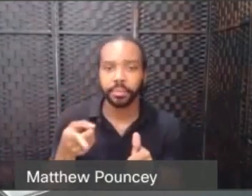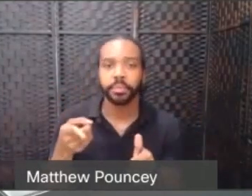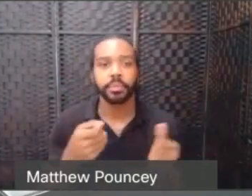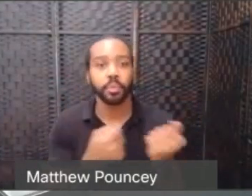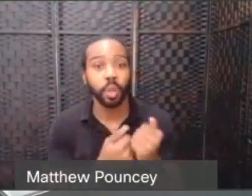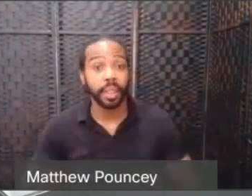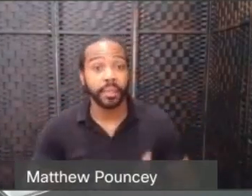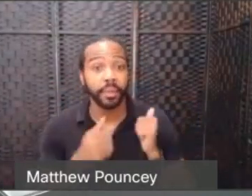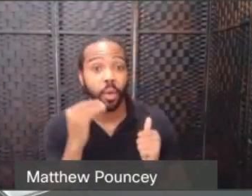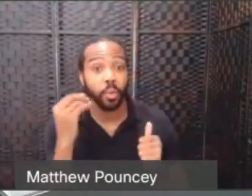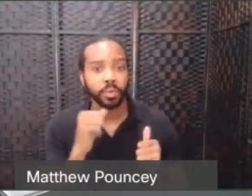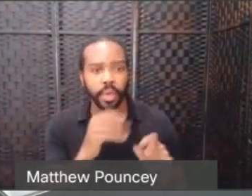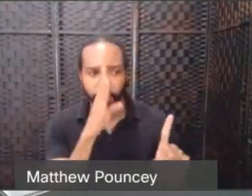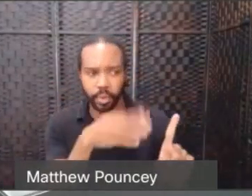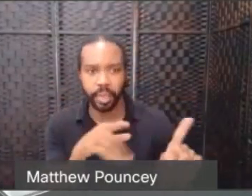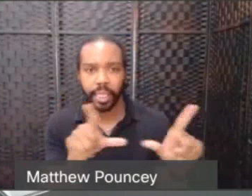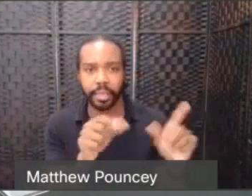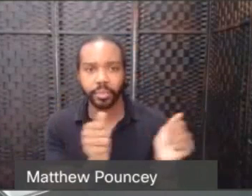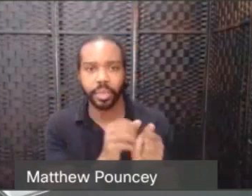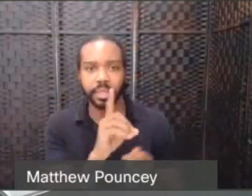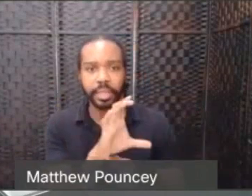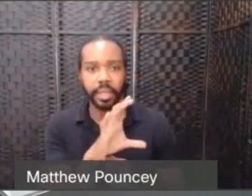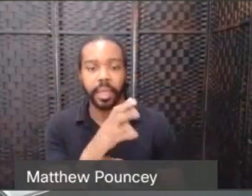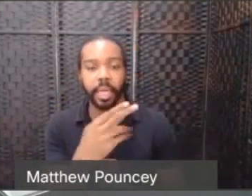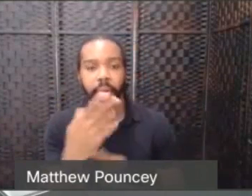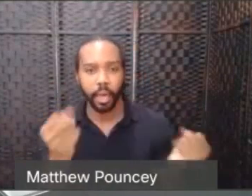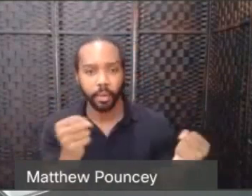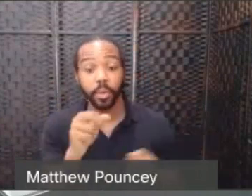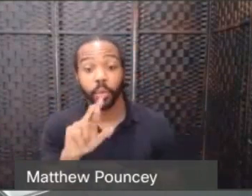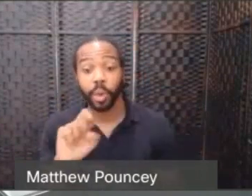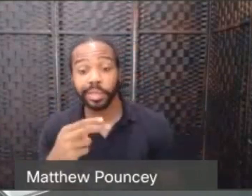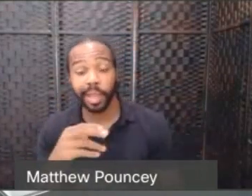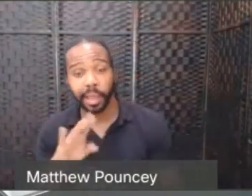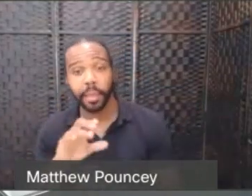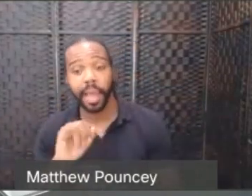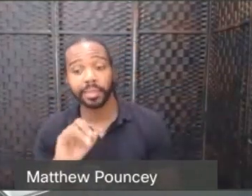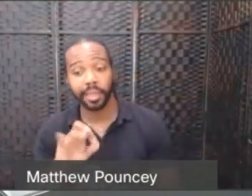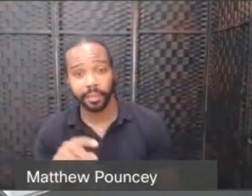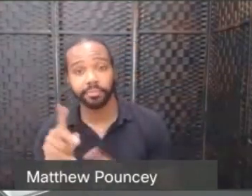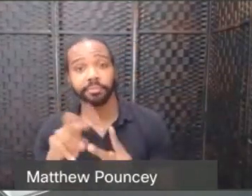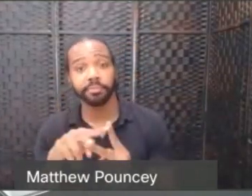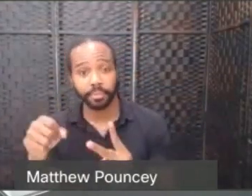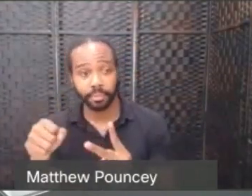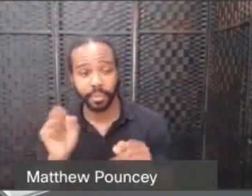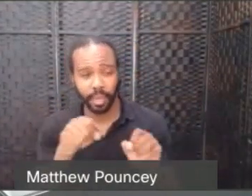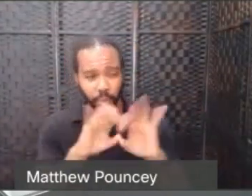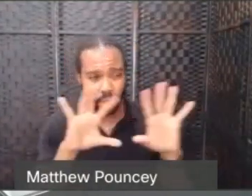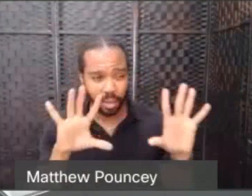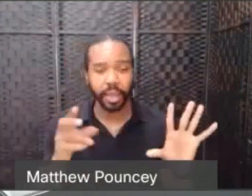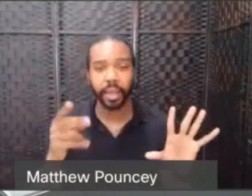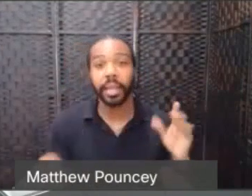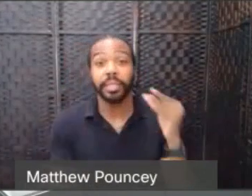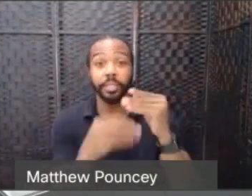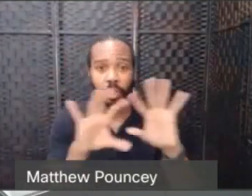homes are not directly licensed by DC Health, while ResHabs and ICFs are. Can you clarify? And we have an additional clarification. I